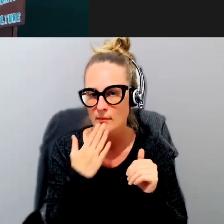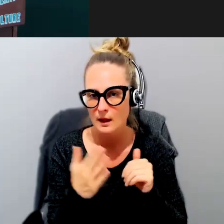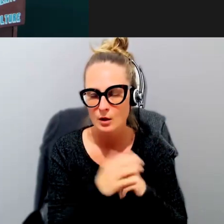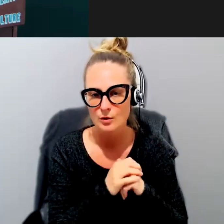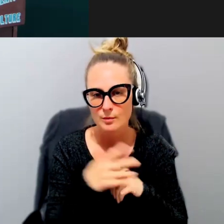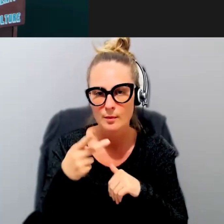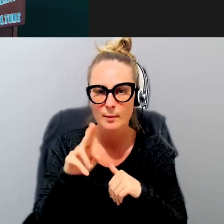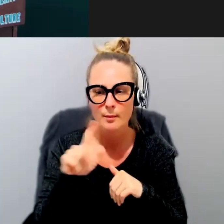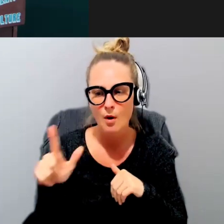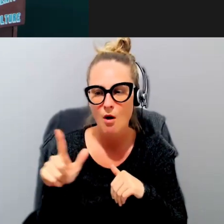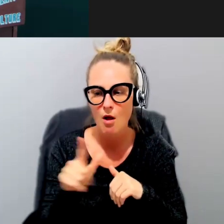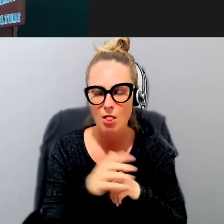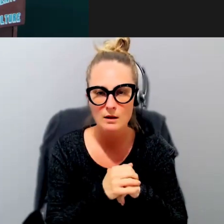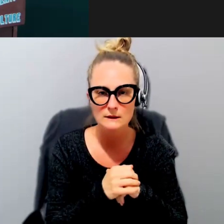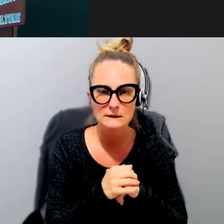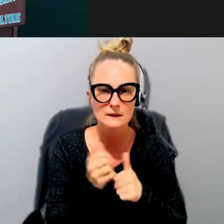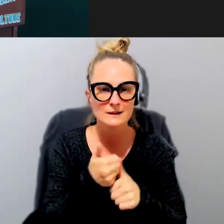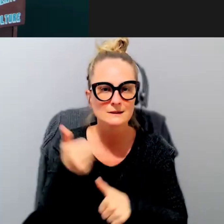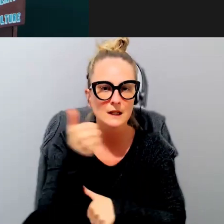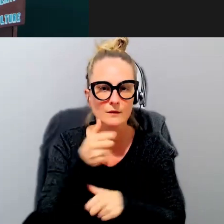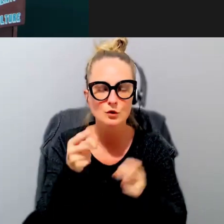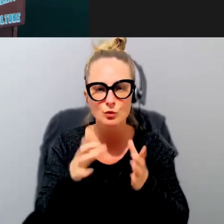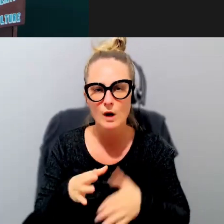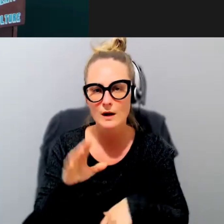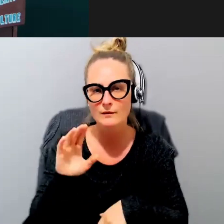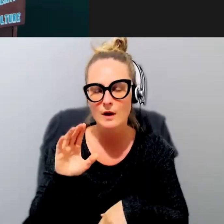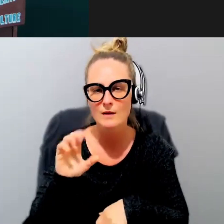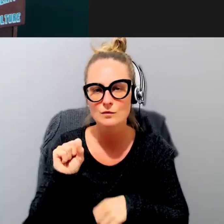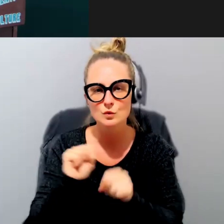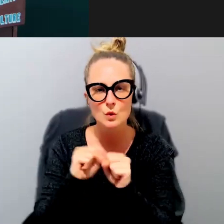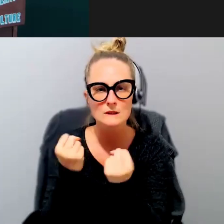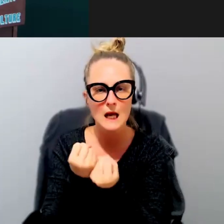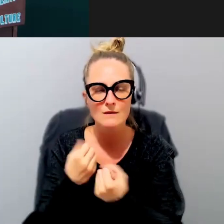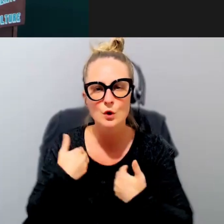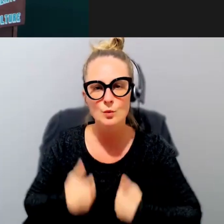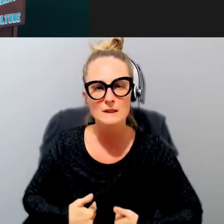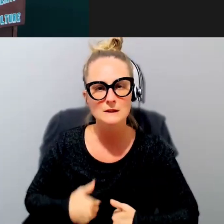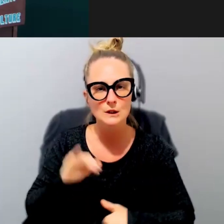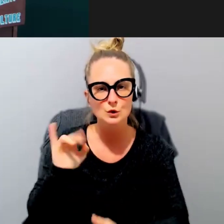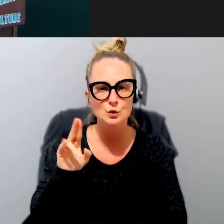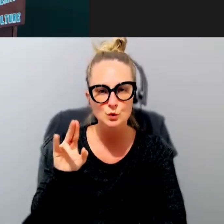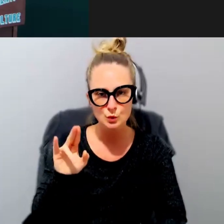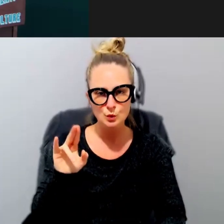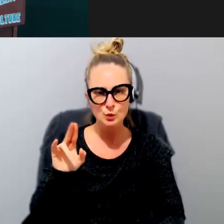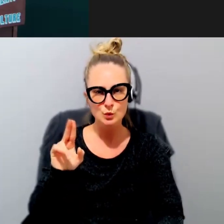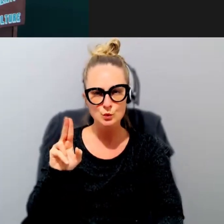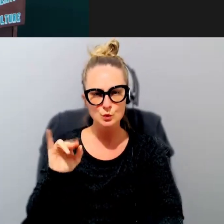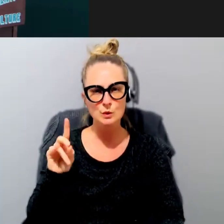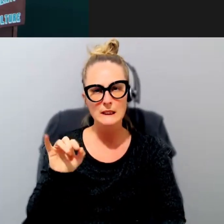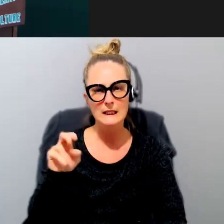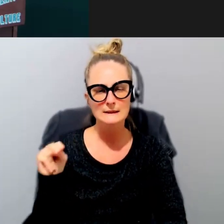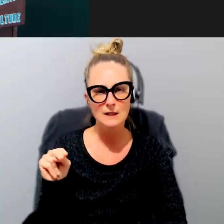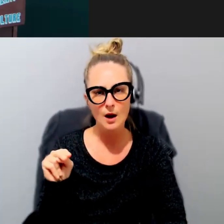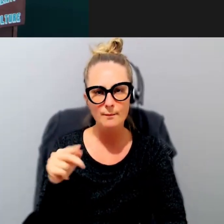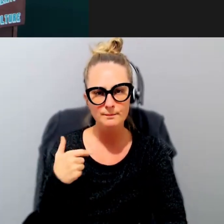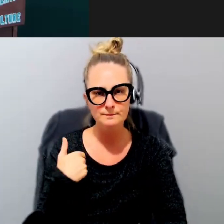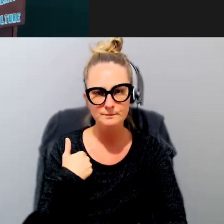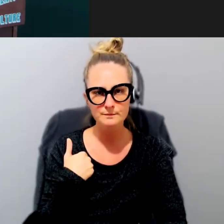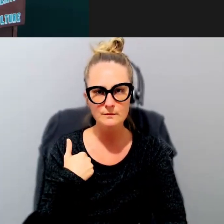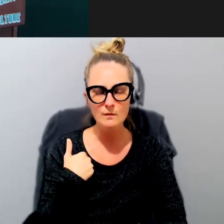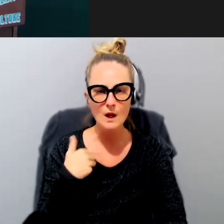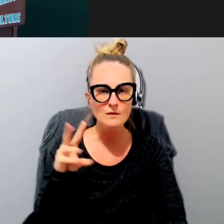Paul is Executive Director of the Society for Humanistic Judaism, the community organizing umbrella of a